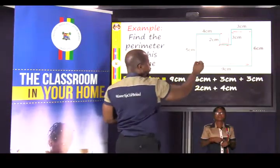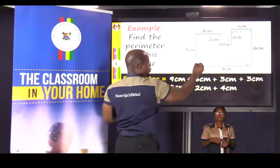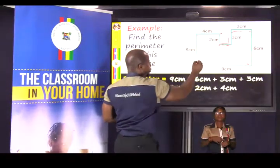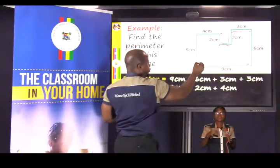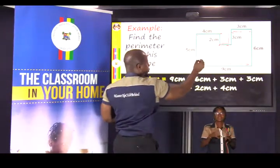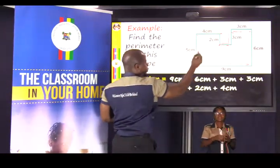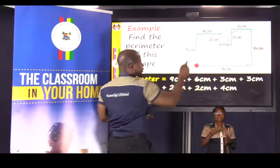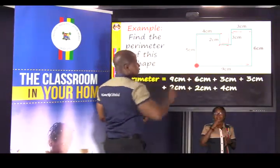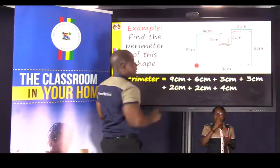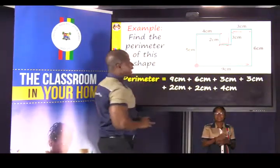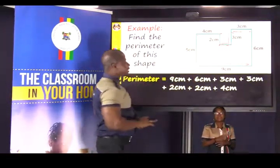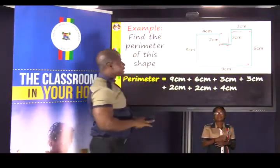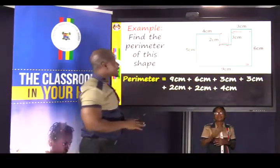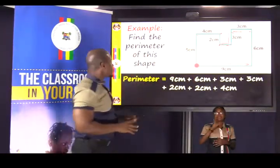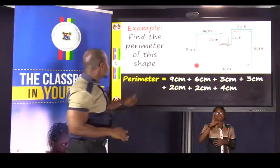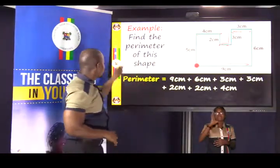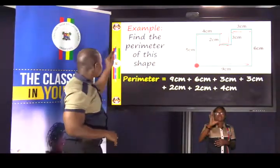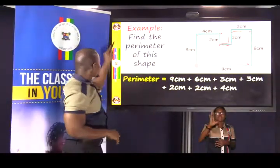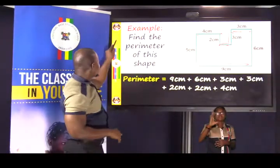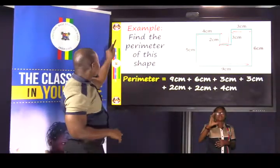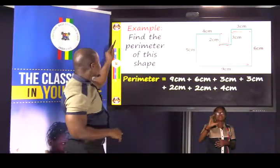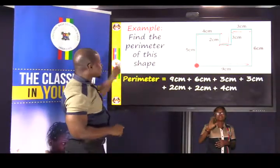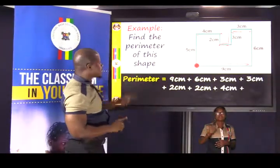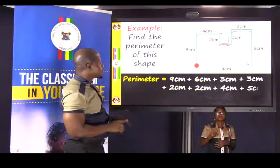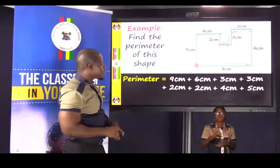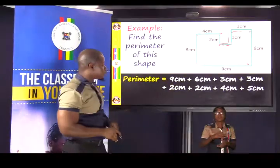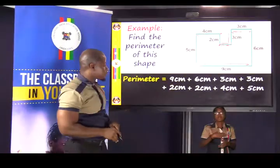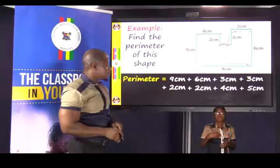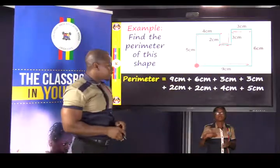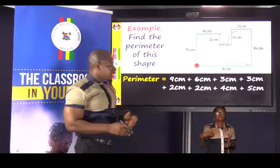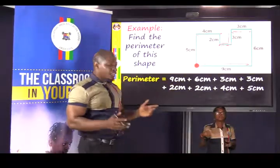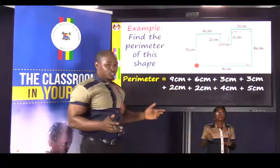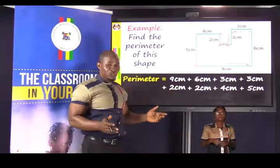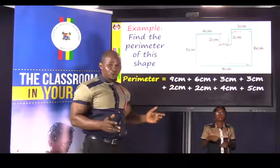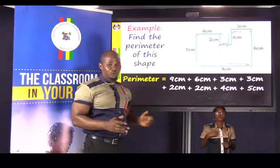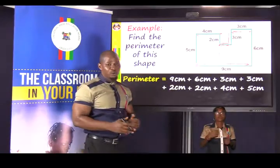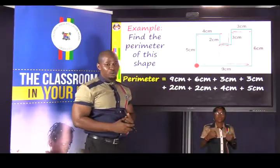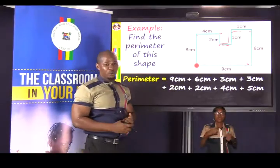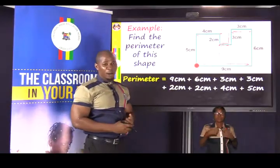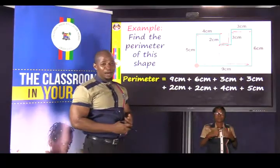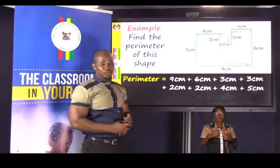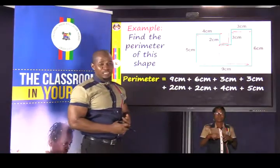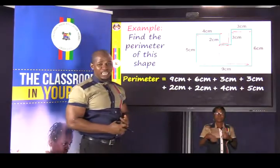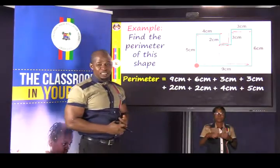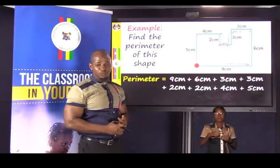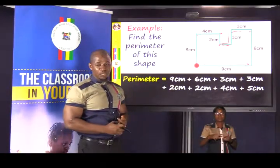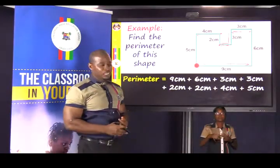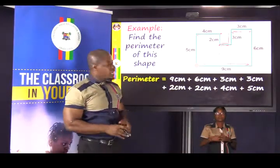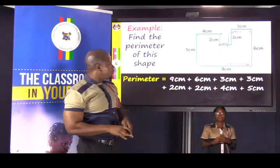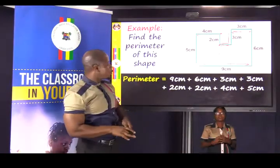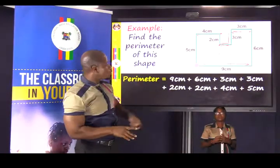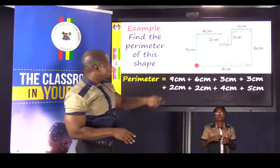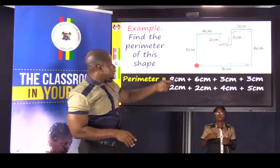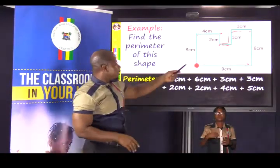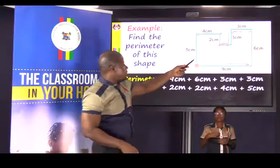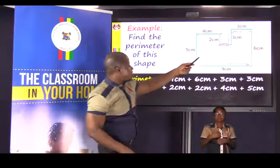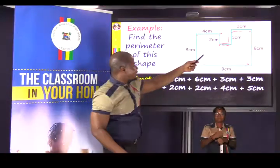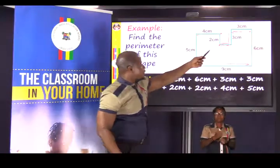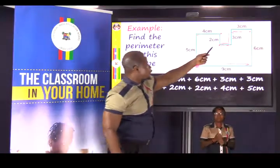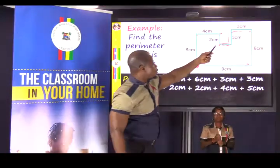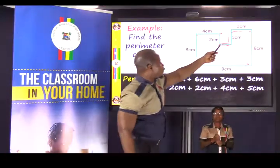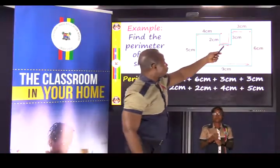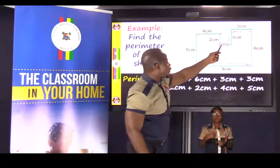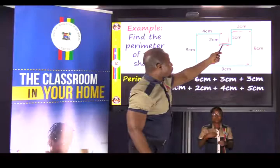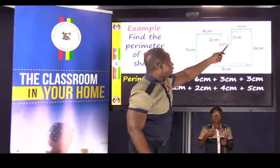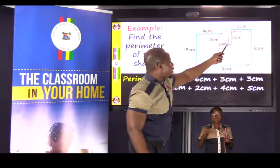point, that is 5 centimeters. And so we are back to the starting point, even though we met